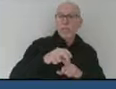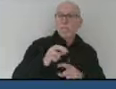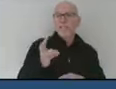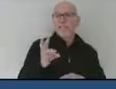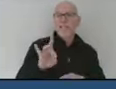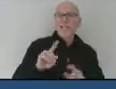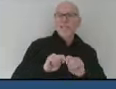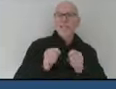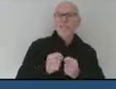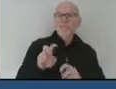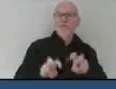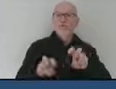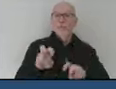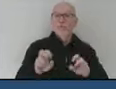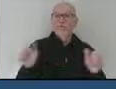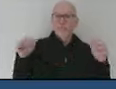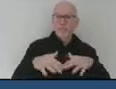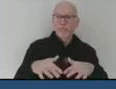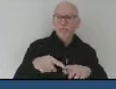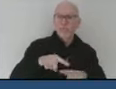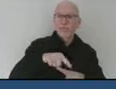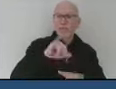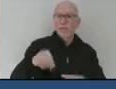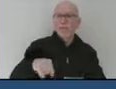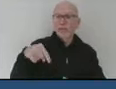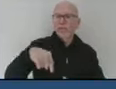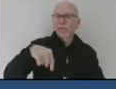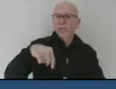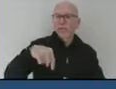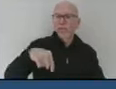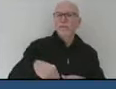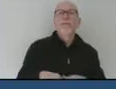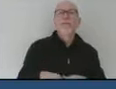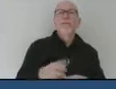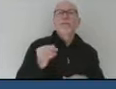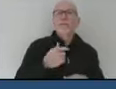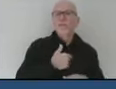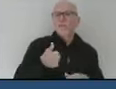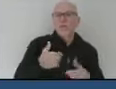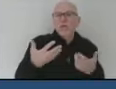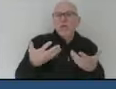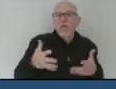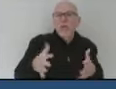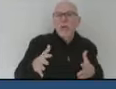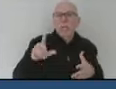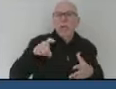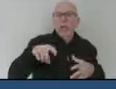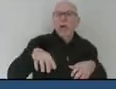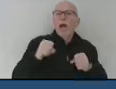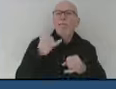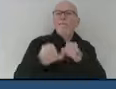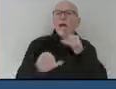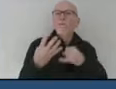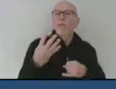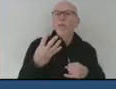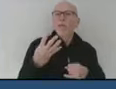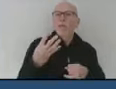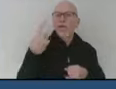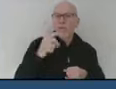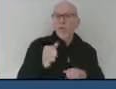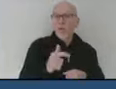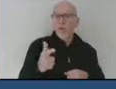teams, to Indianapolis, Indiana. And, you know, we're already scheduled to host Final Four events for all three